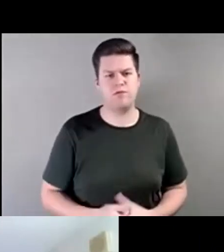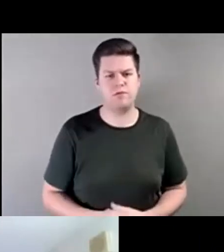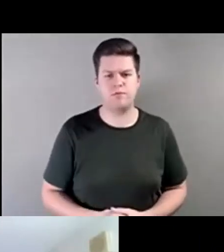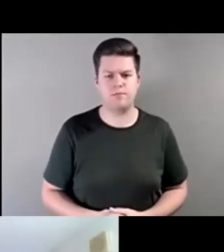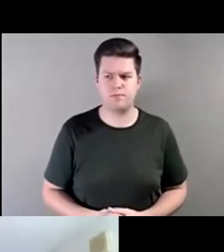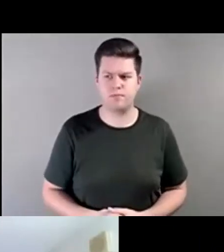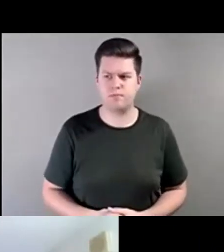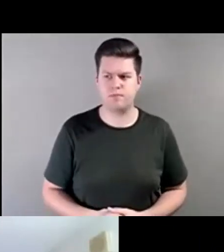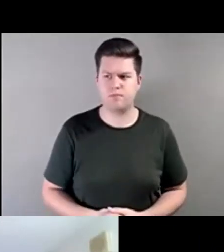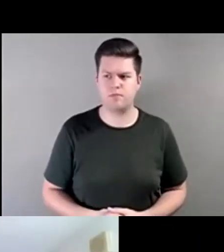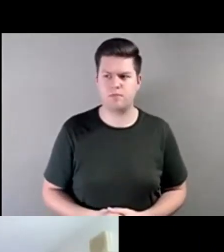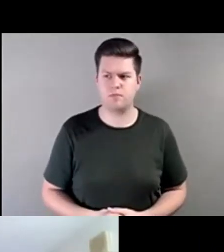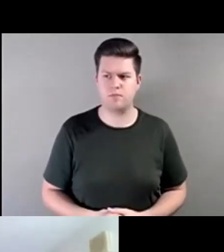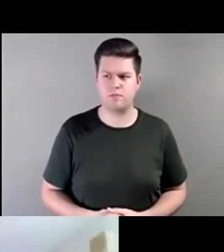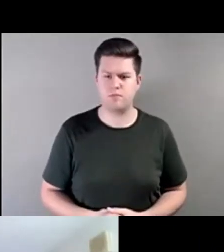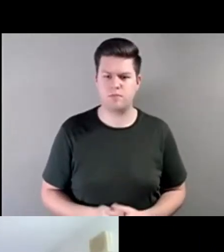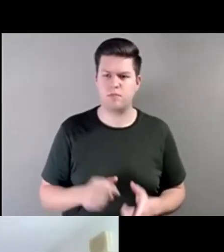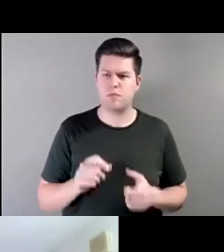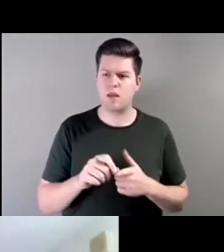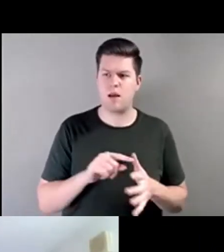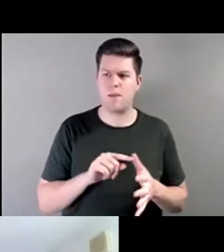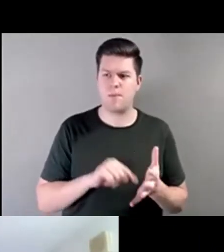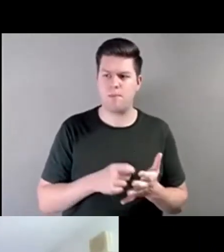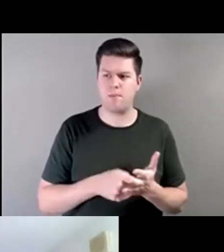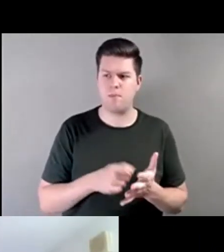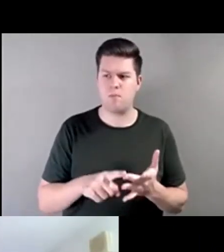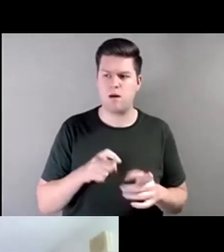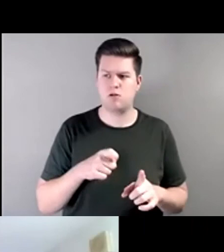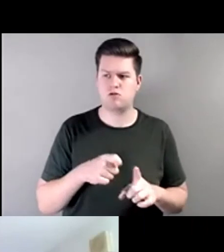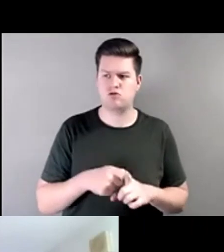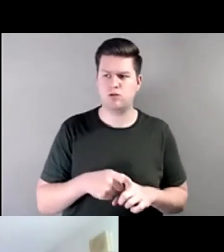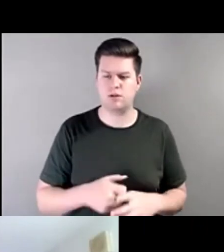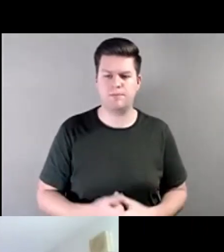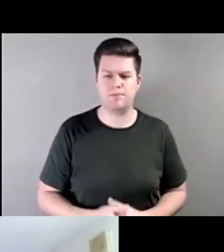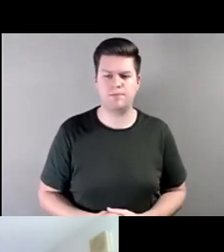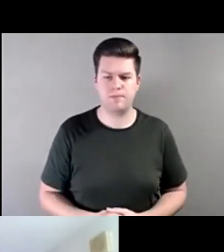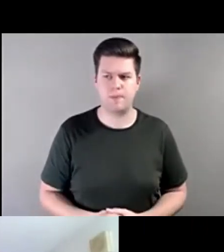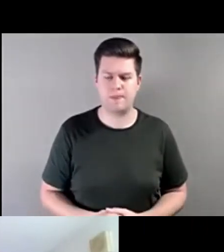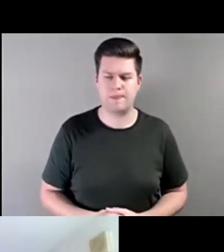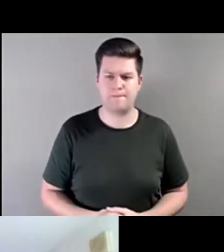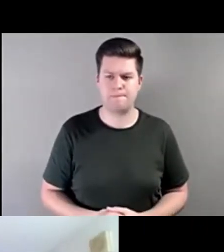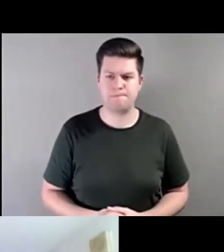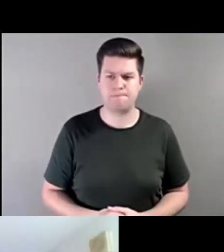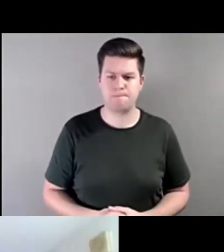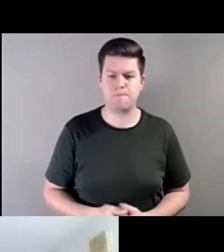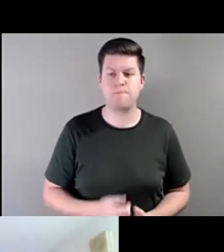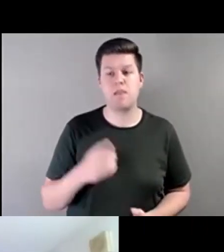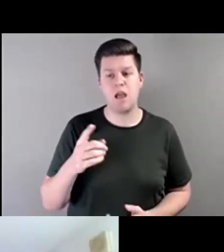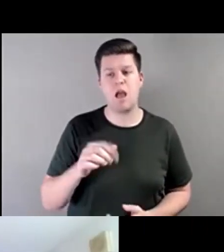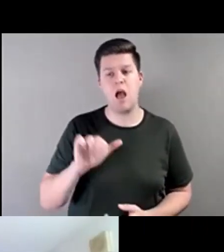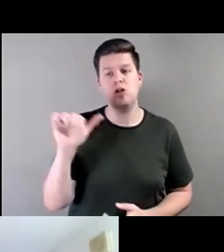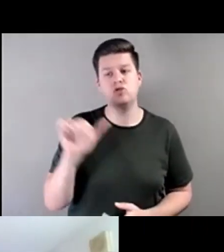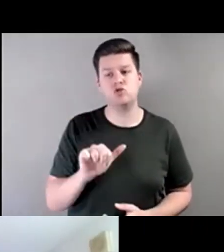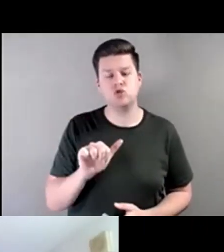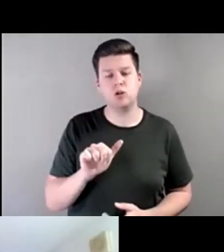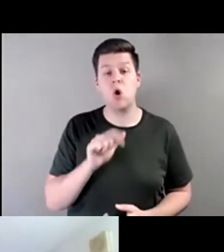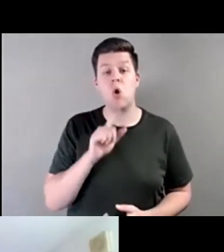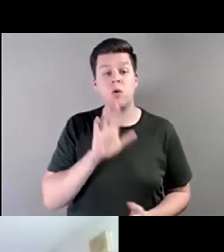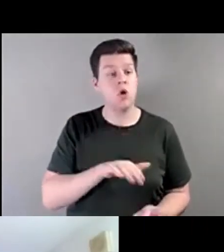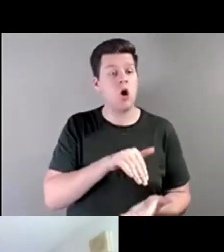Claire, it's Patrick here from ScotRail. You should be able to say when you get to any station on